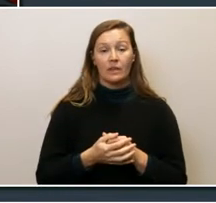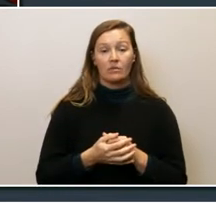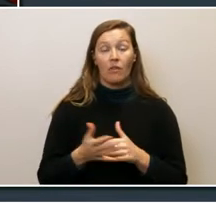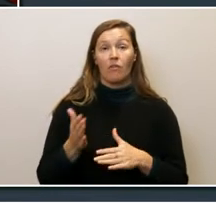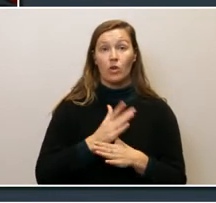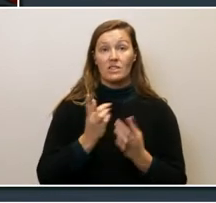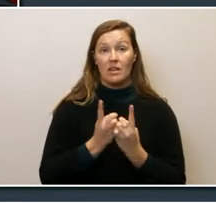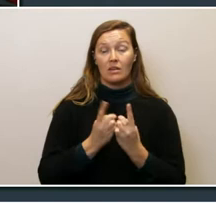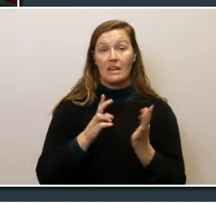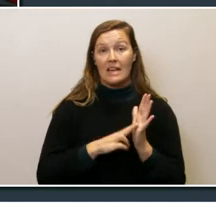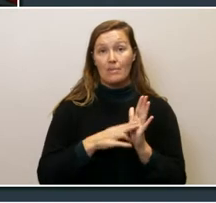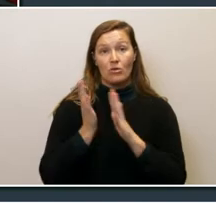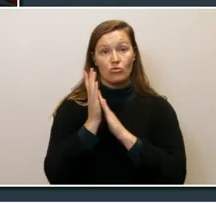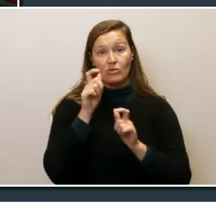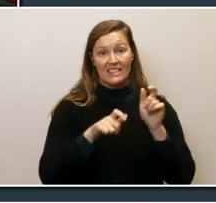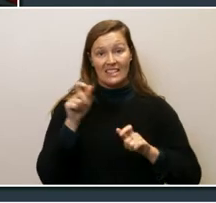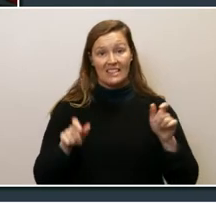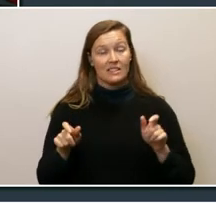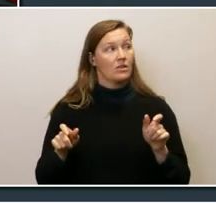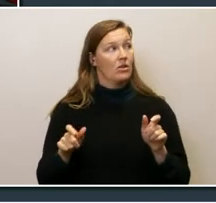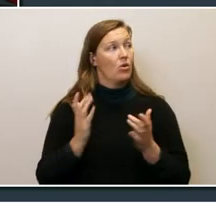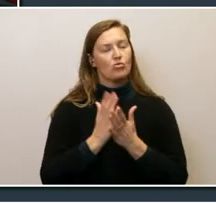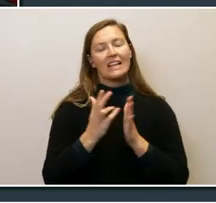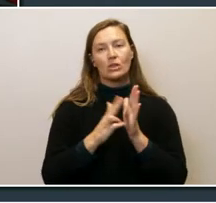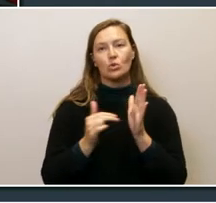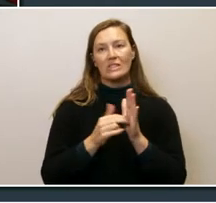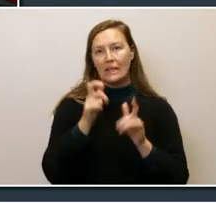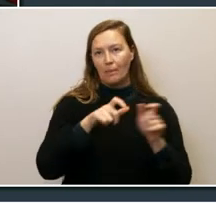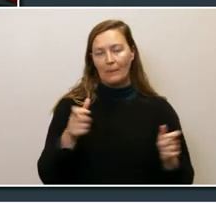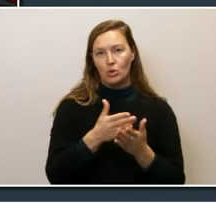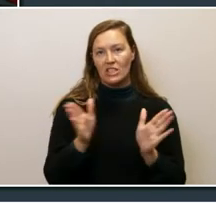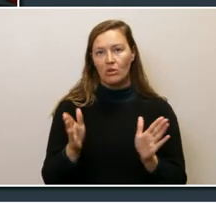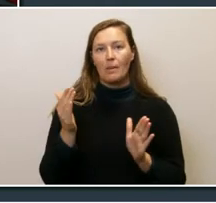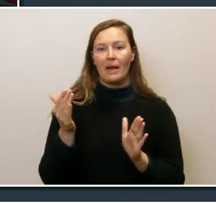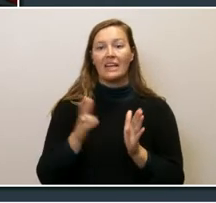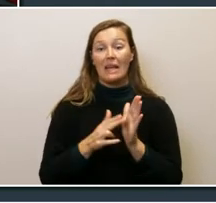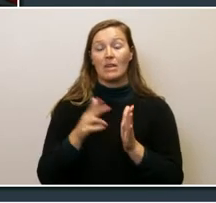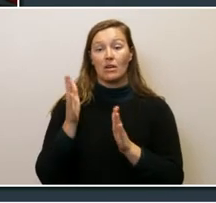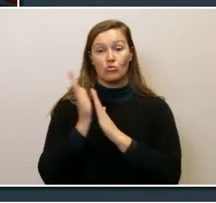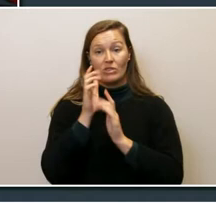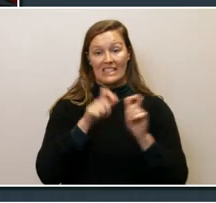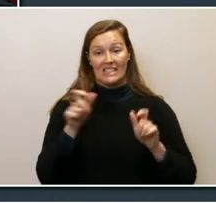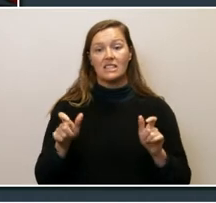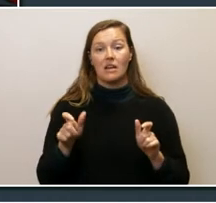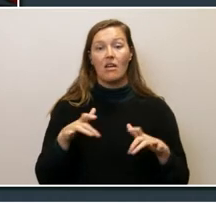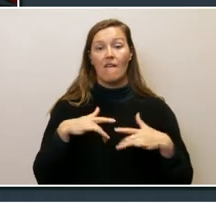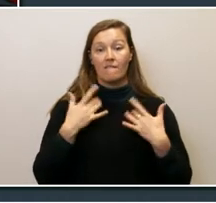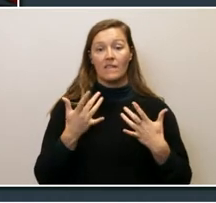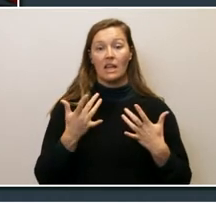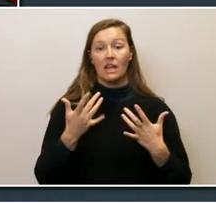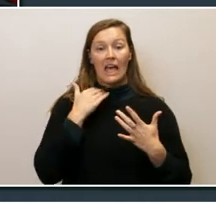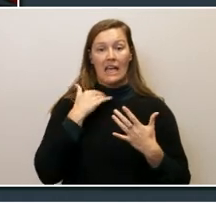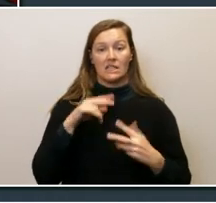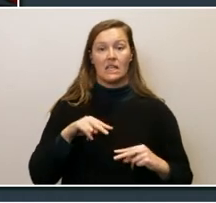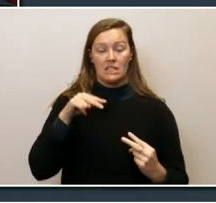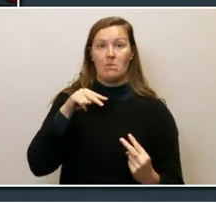foremost, Napier residents, actually New Zealanders, but Napier residents find gangs intimidating. They are intimidating, and